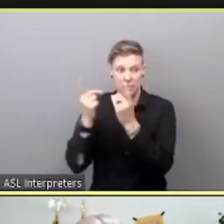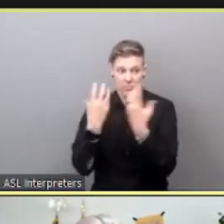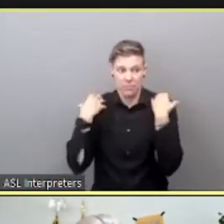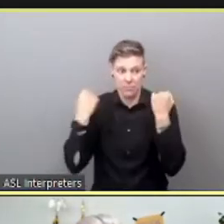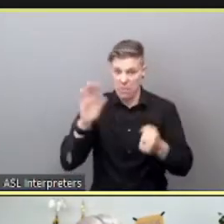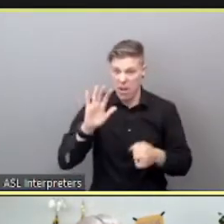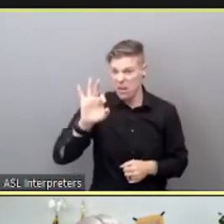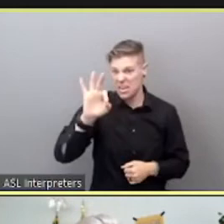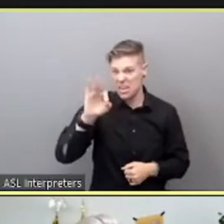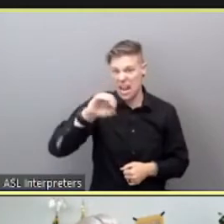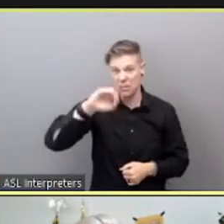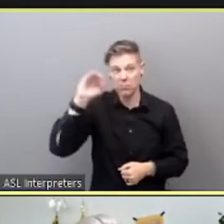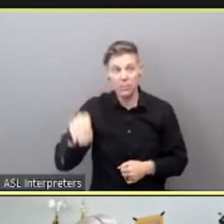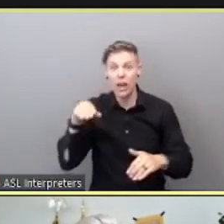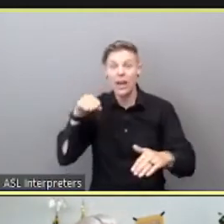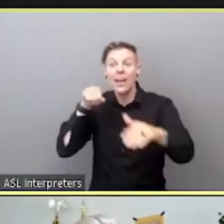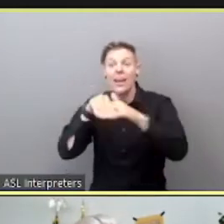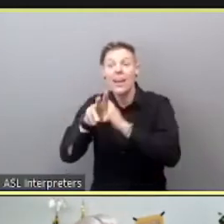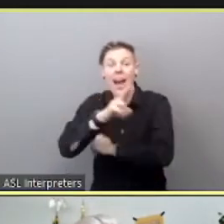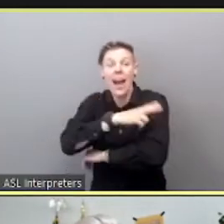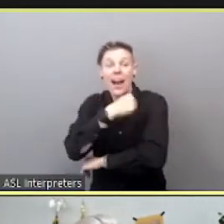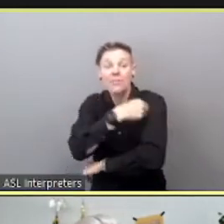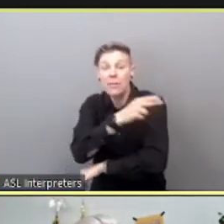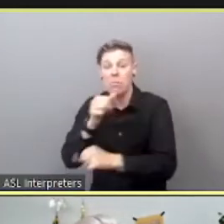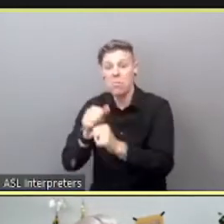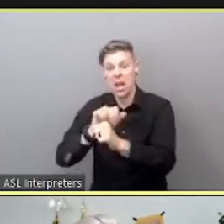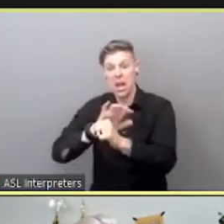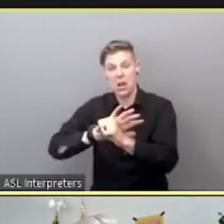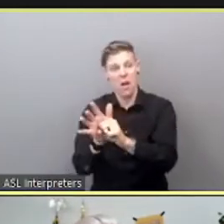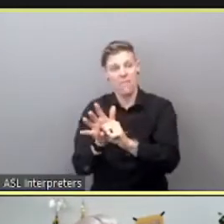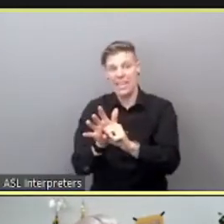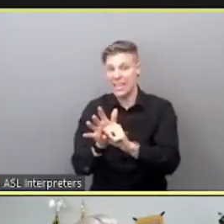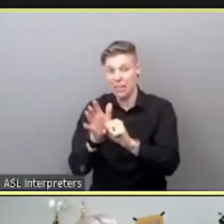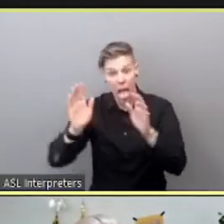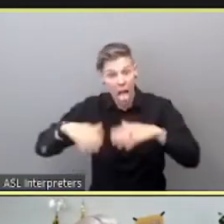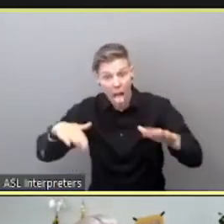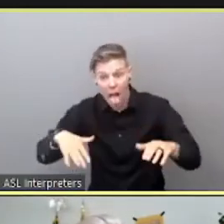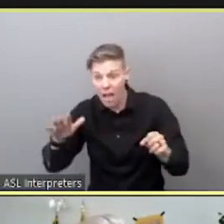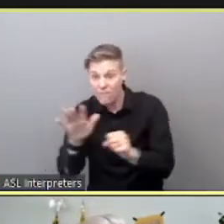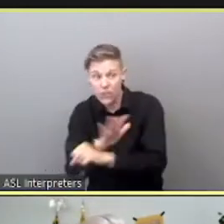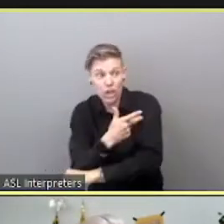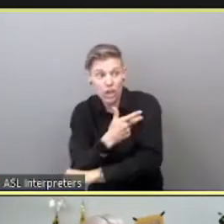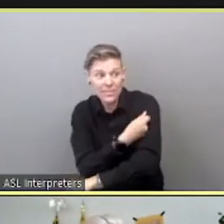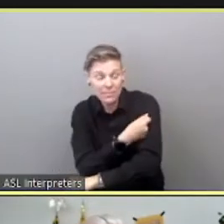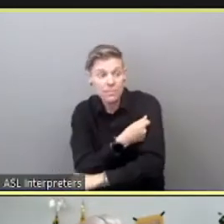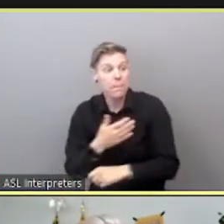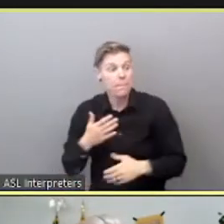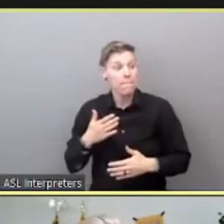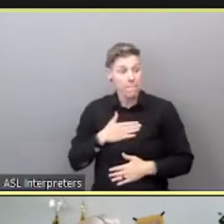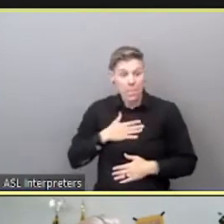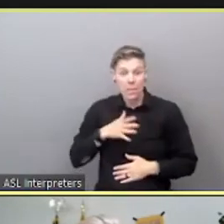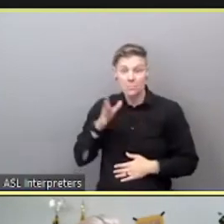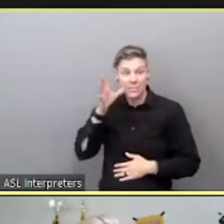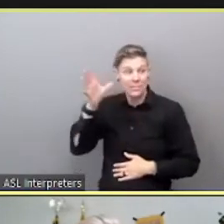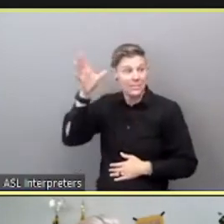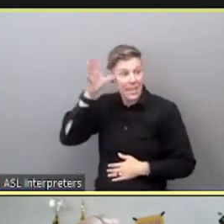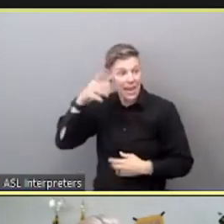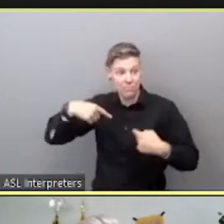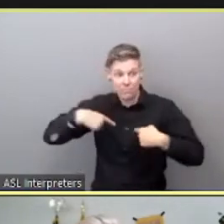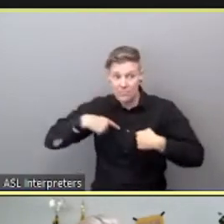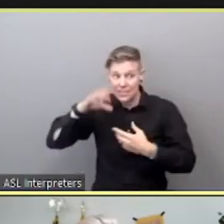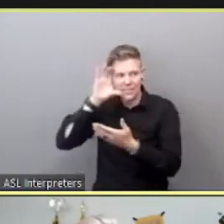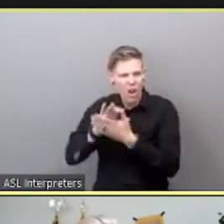fully vaccinated. My father was vaccinated. My mother was vaccinated. My husband and I were all vaccinated. Elizabeth telling me taking